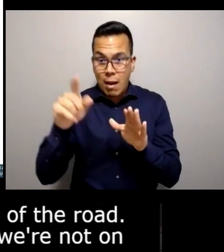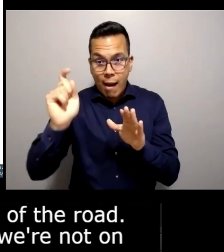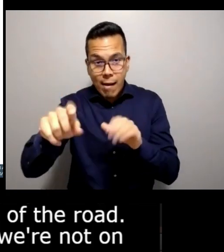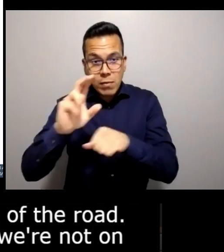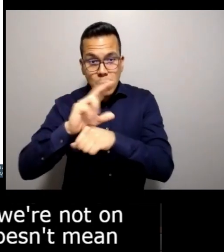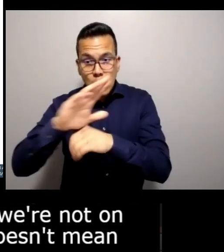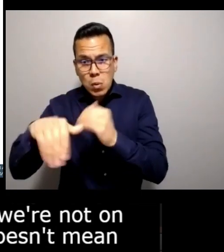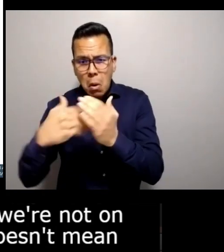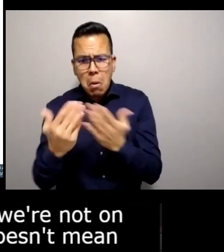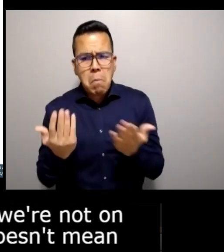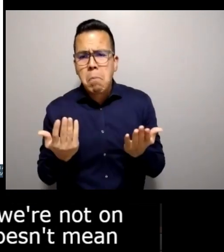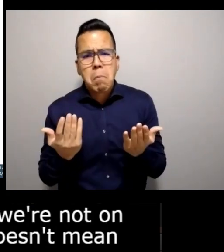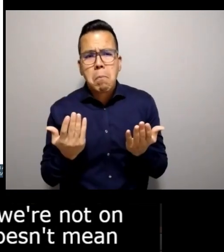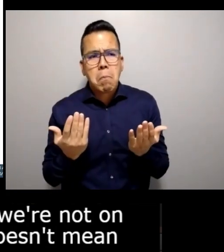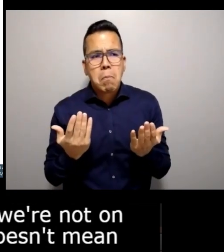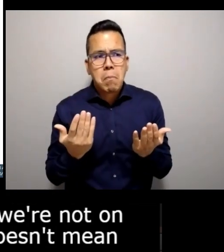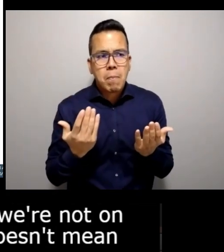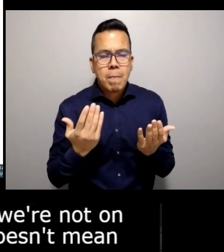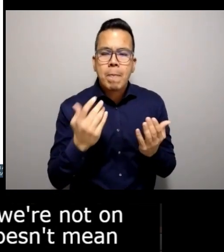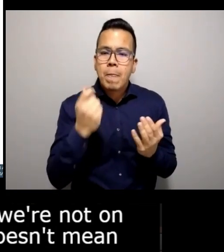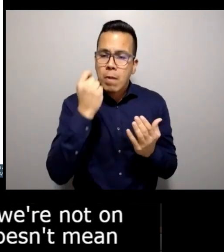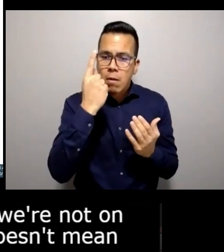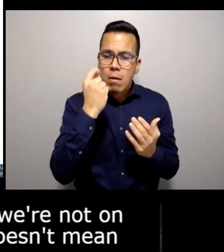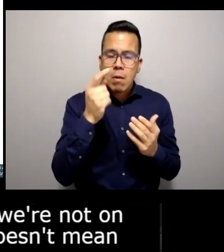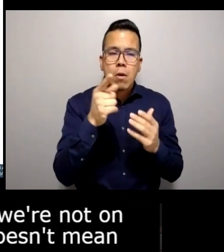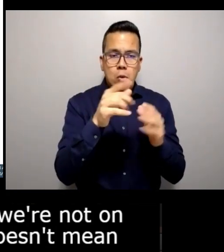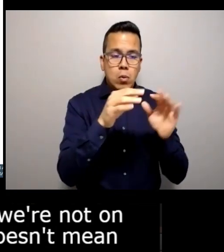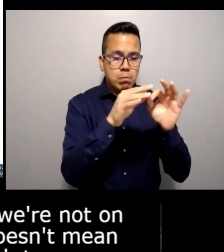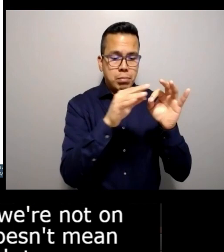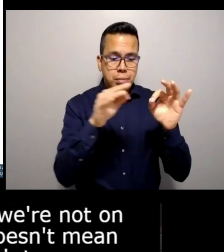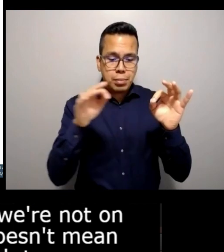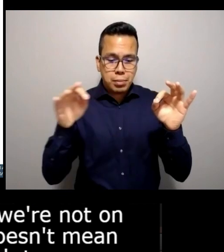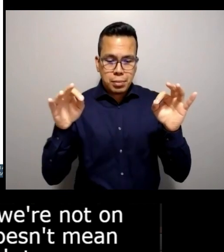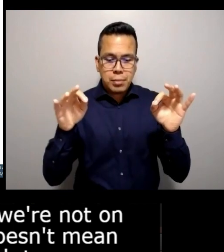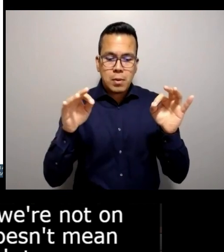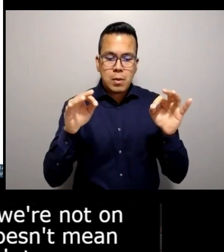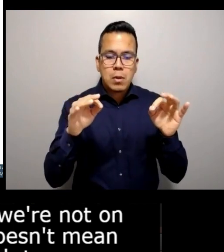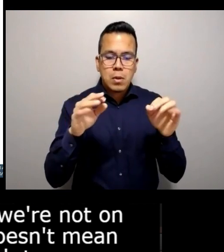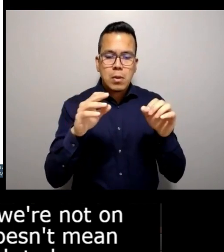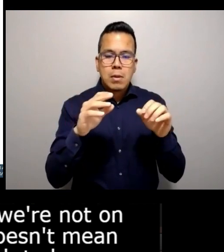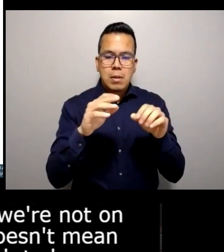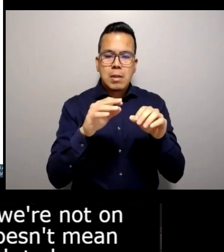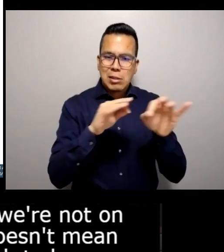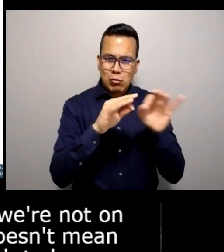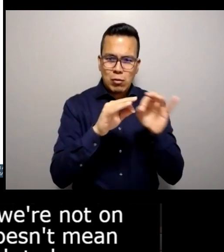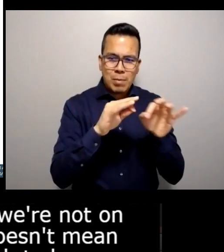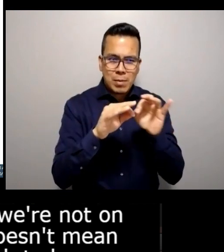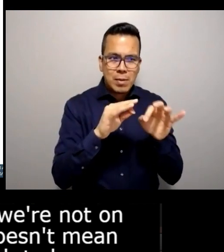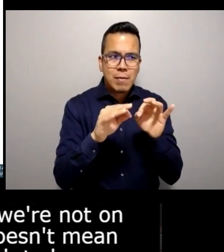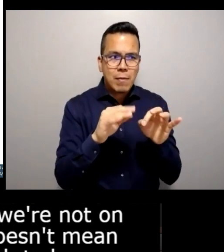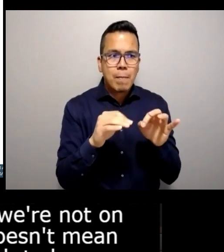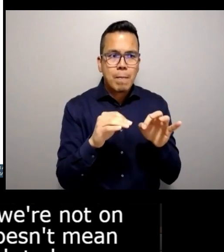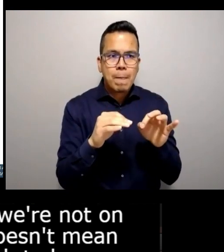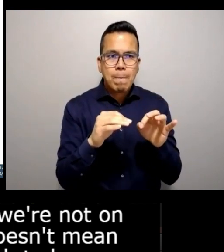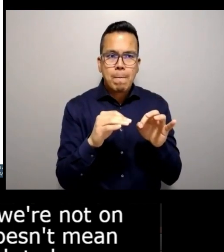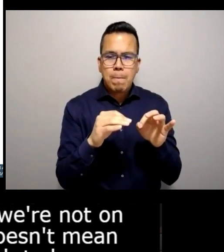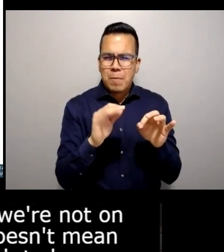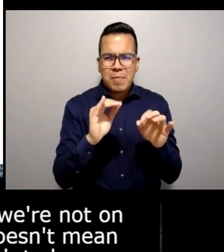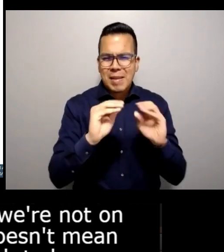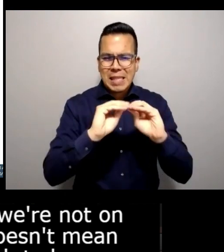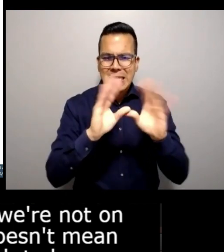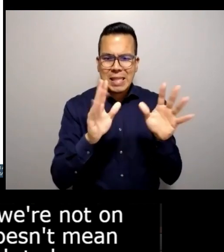you should use enough to be descriptive. Alt text is basically straight text. There's no